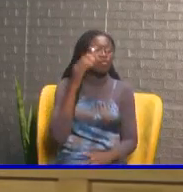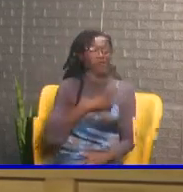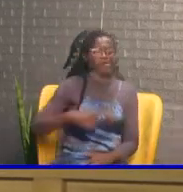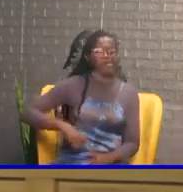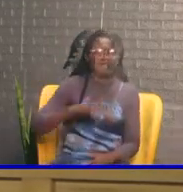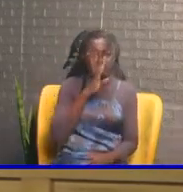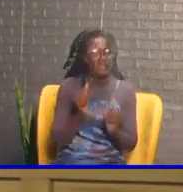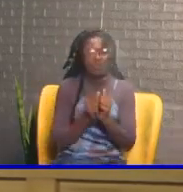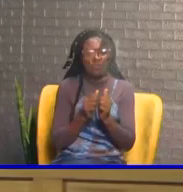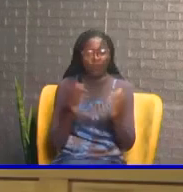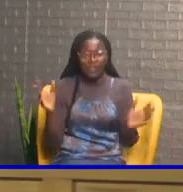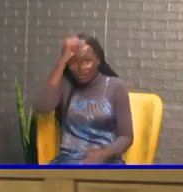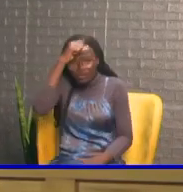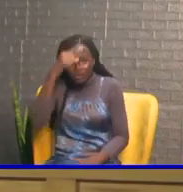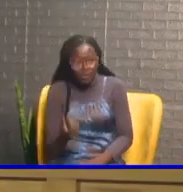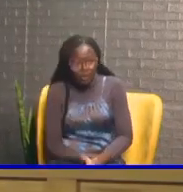Adonijah? Absalom?